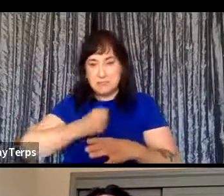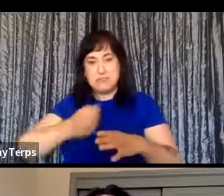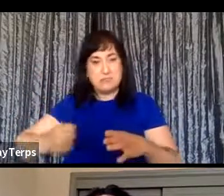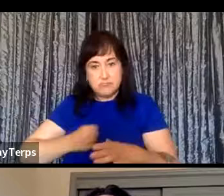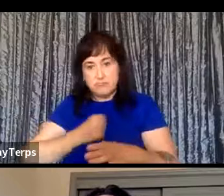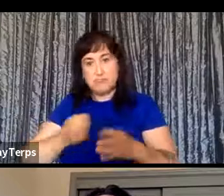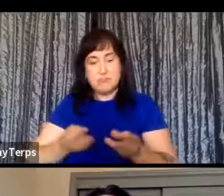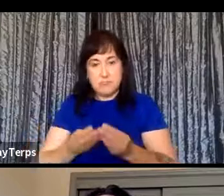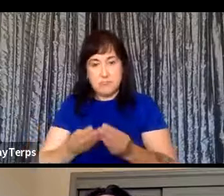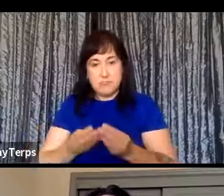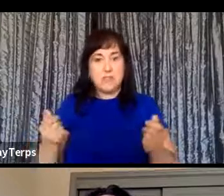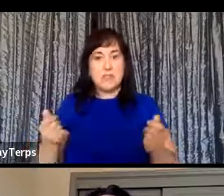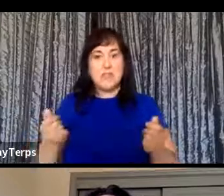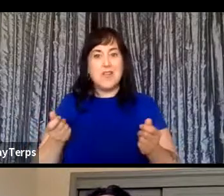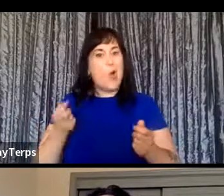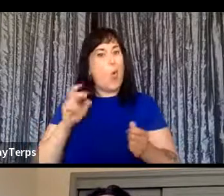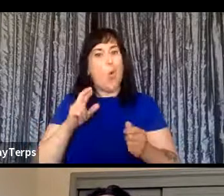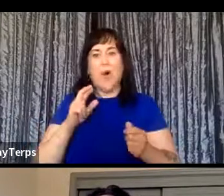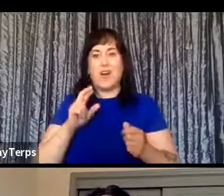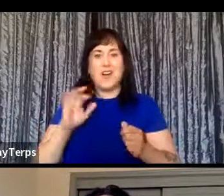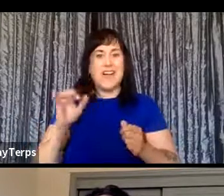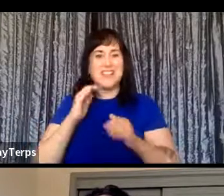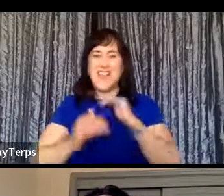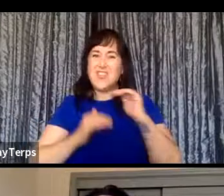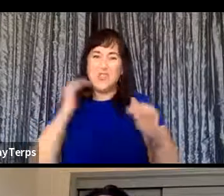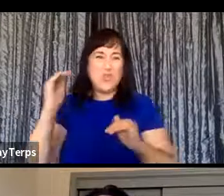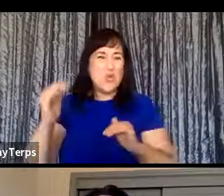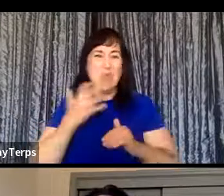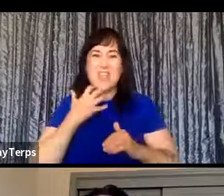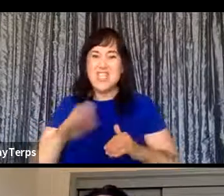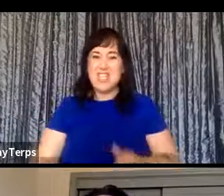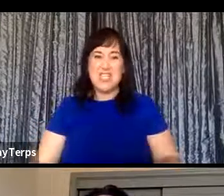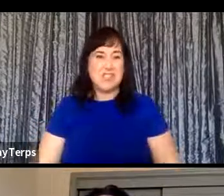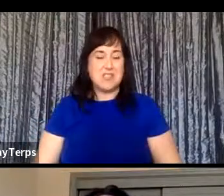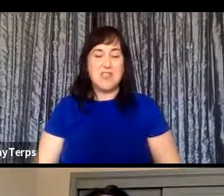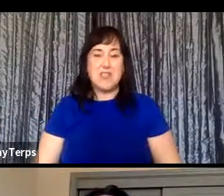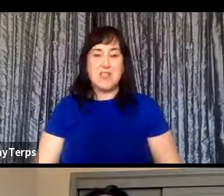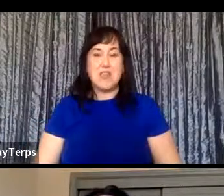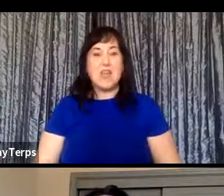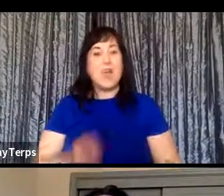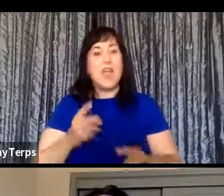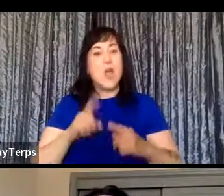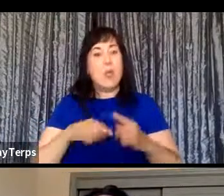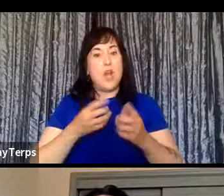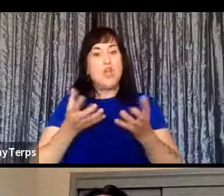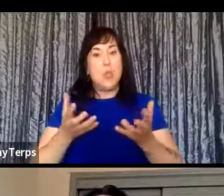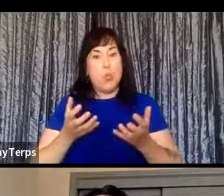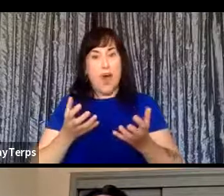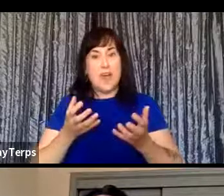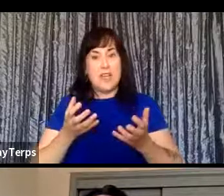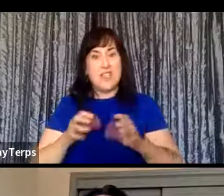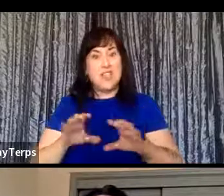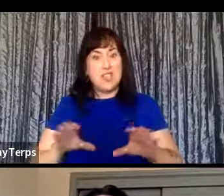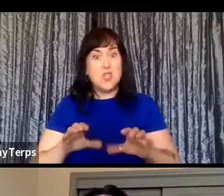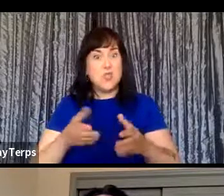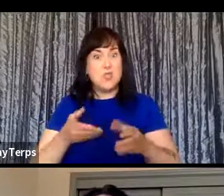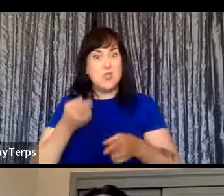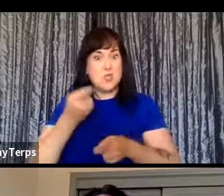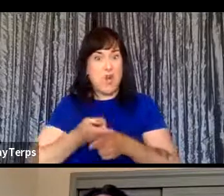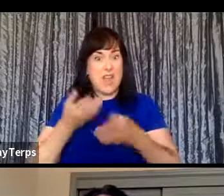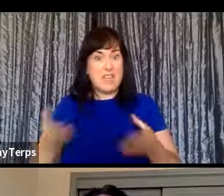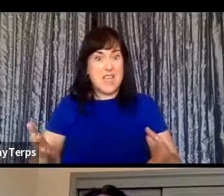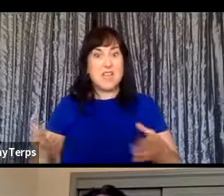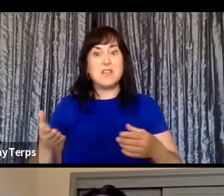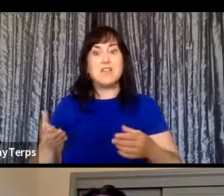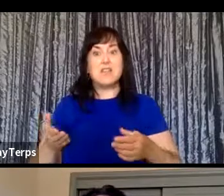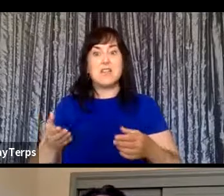in. Otherwise, it's almost like a whistling kettle. Too much heat gets in there, and by the time you want it to start really doing what it needs to do, it's going to take until